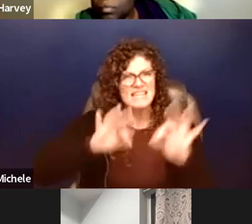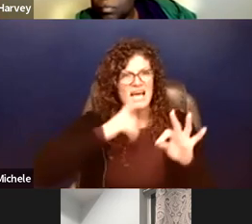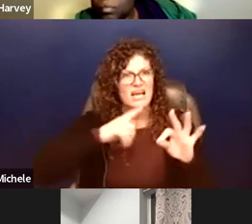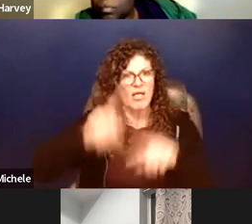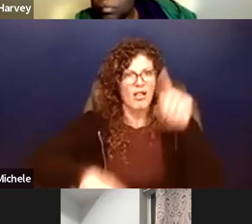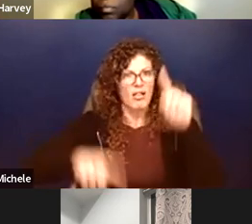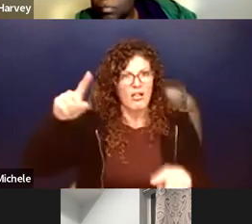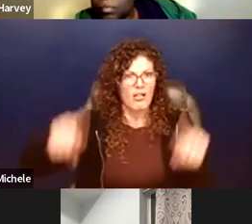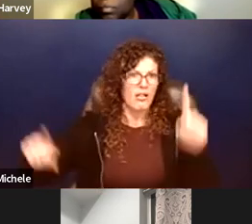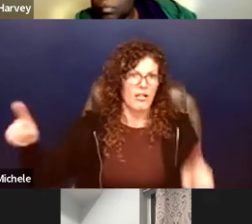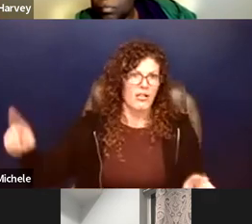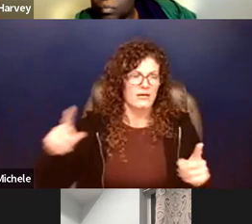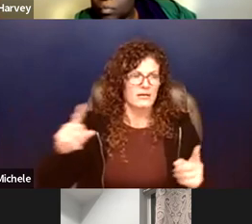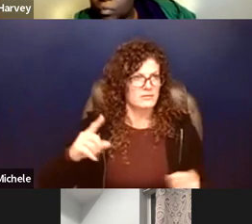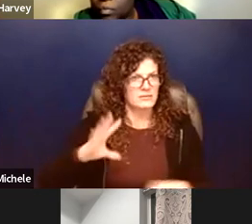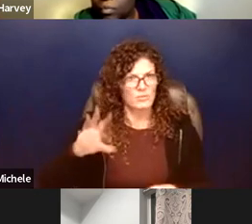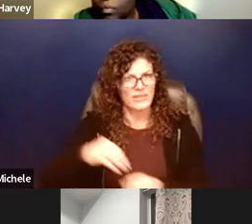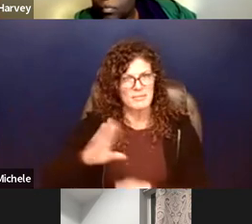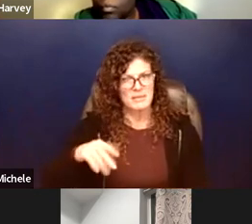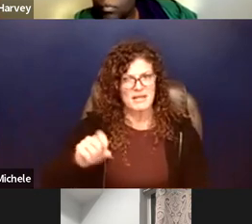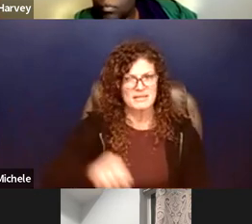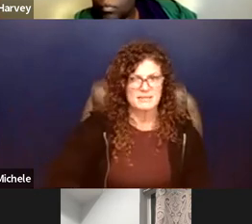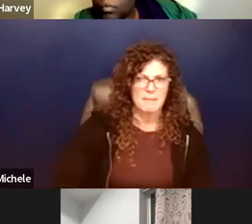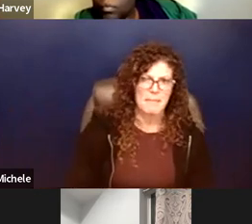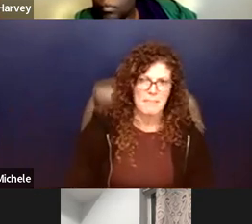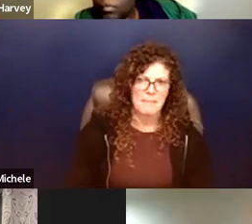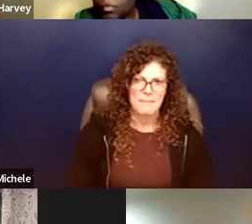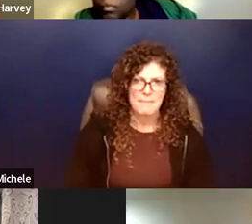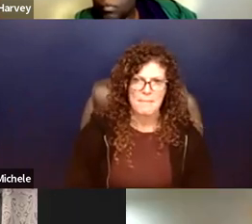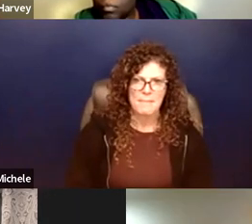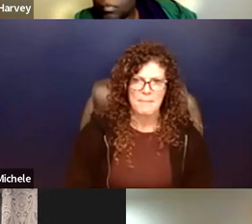schools and options within BPS. Thank you.